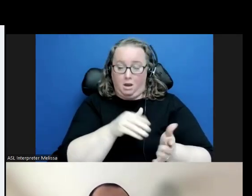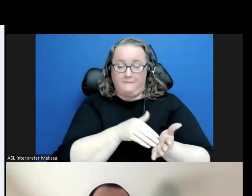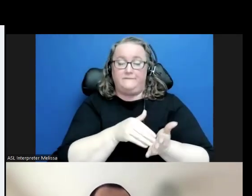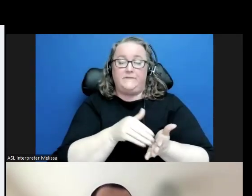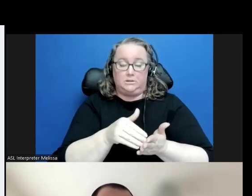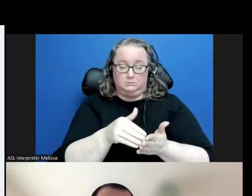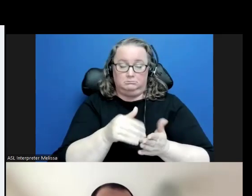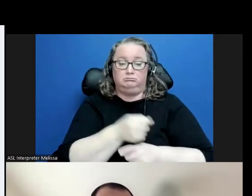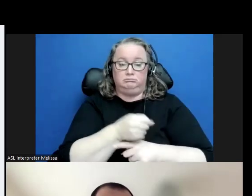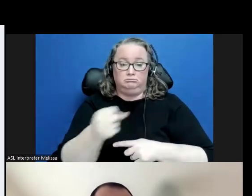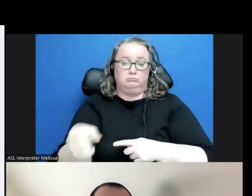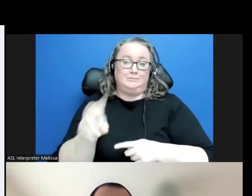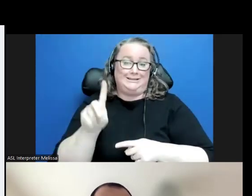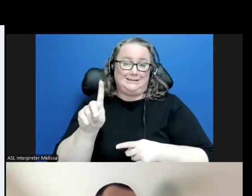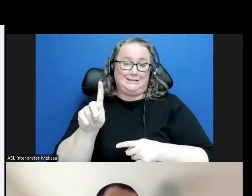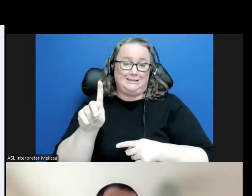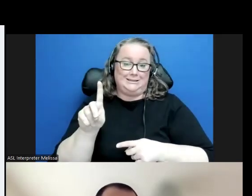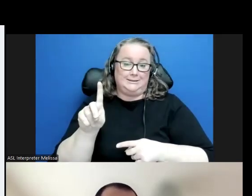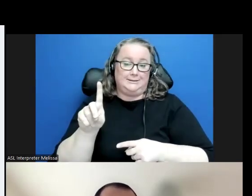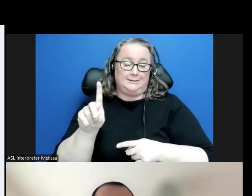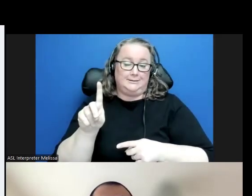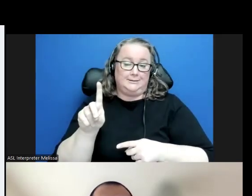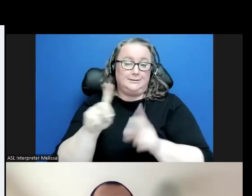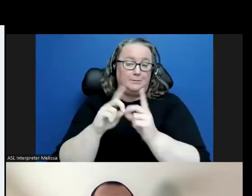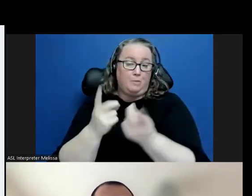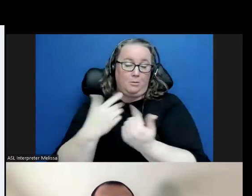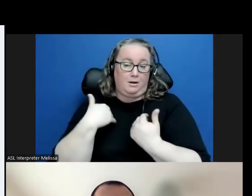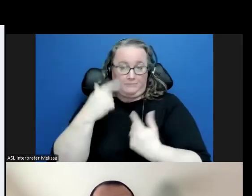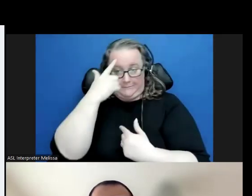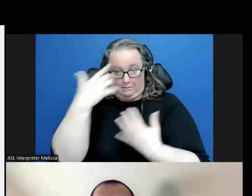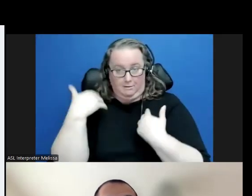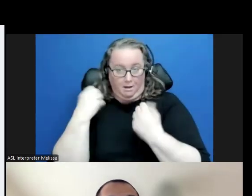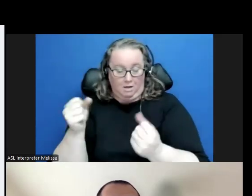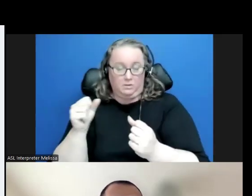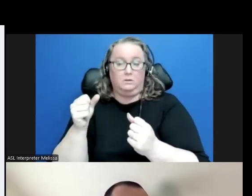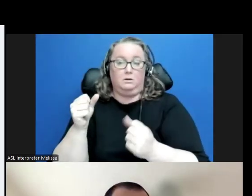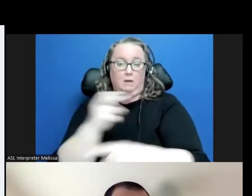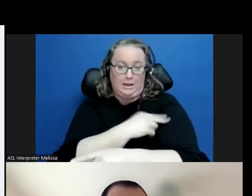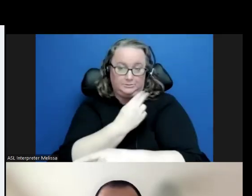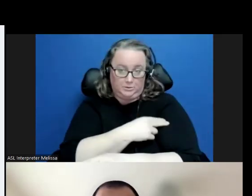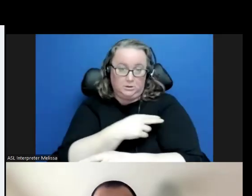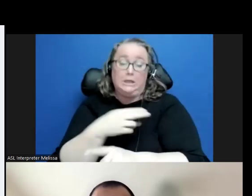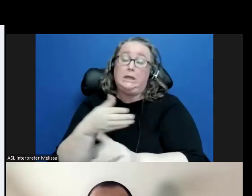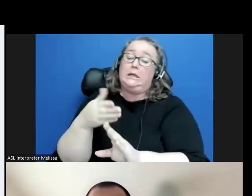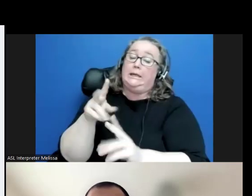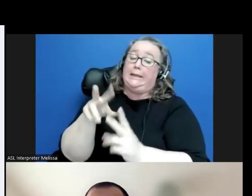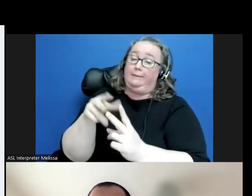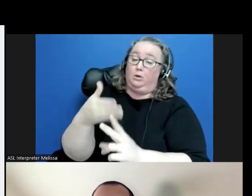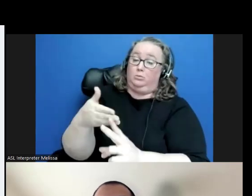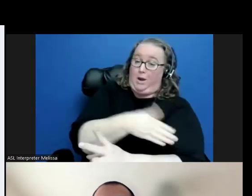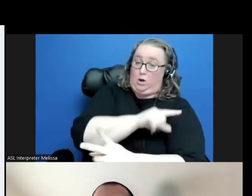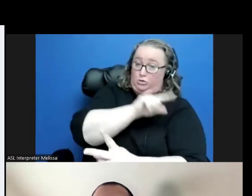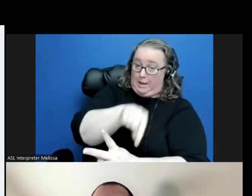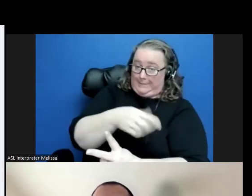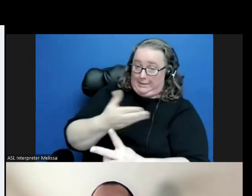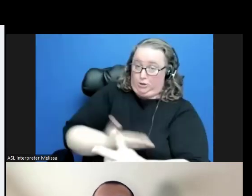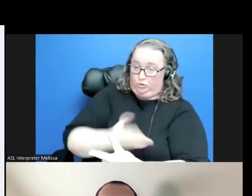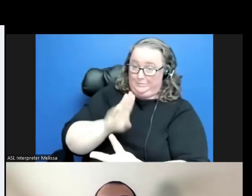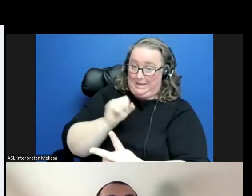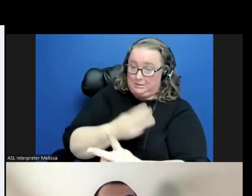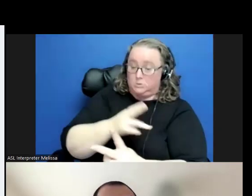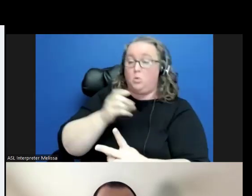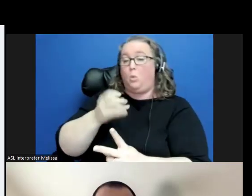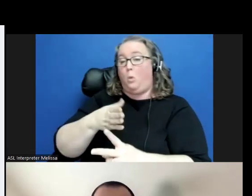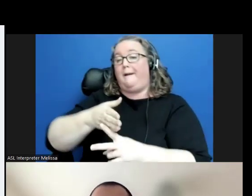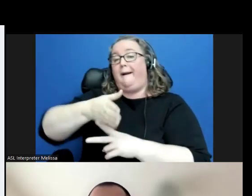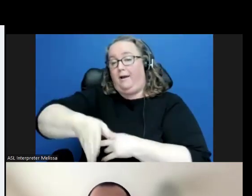to Department of Mental Health hospitals, both prior to coming to Bridgewater